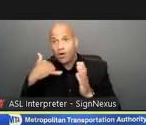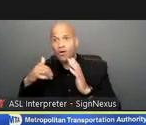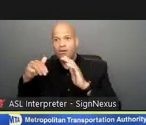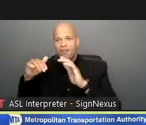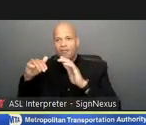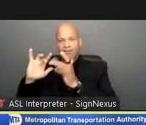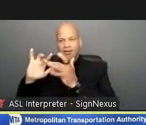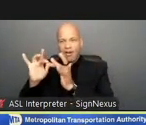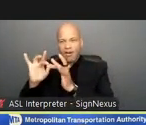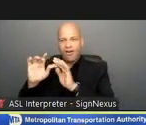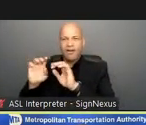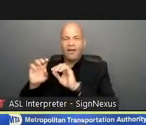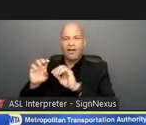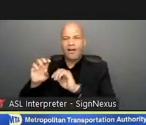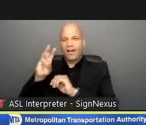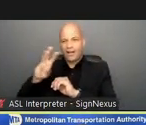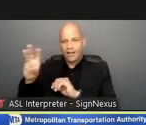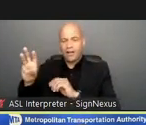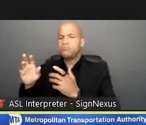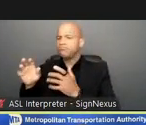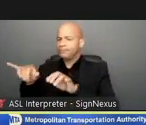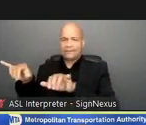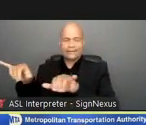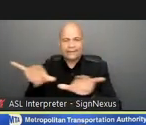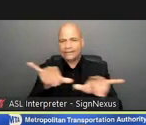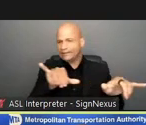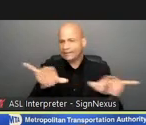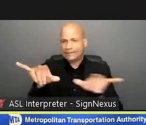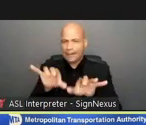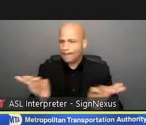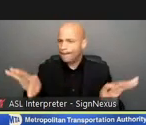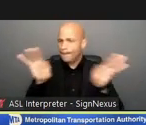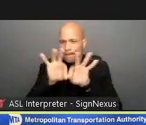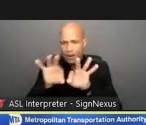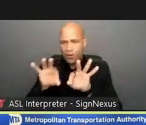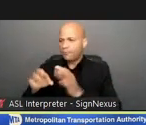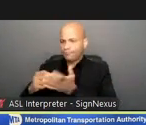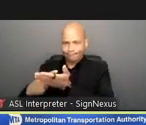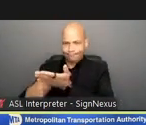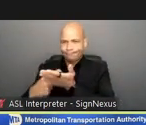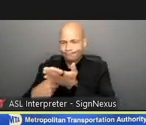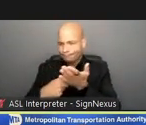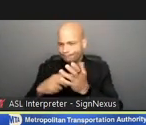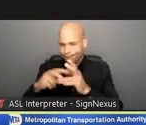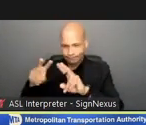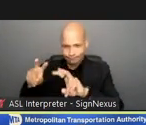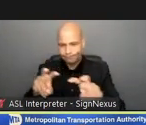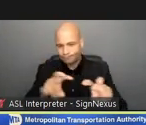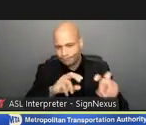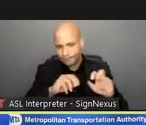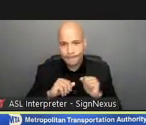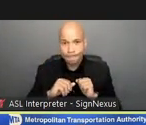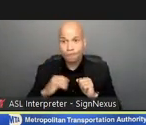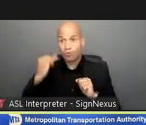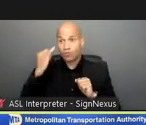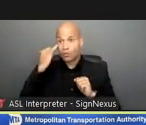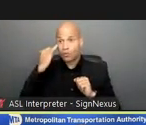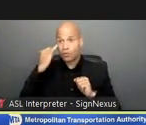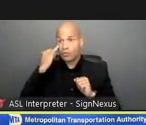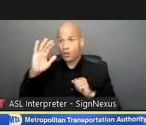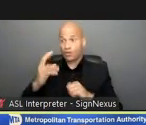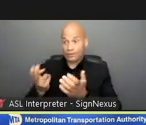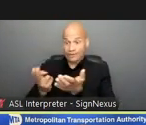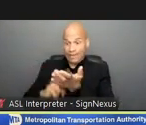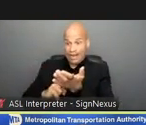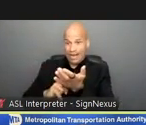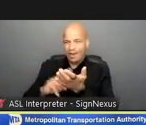verbally out of hearing will be considered equally and carried the same weight if you have joined Zoom under a name that is different from the one you used when you signed